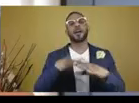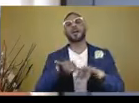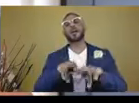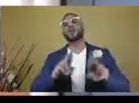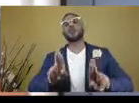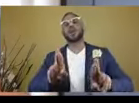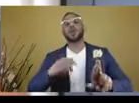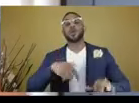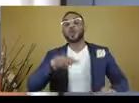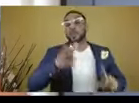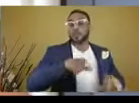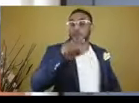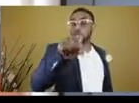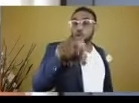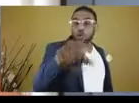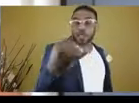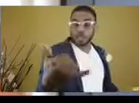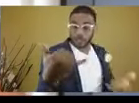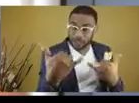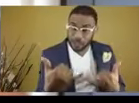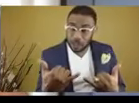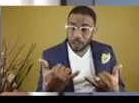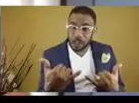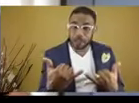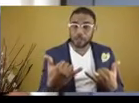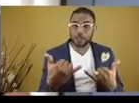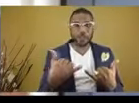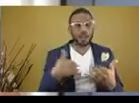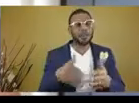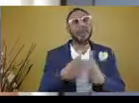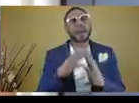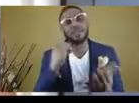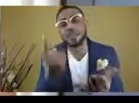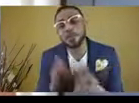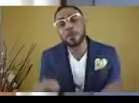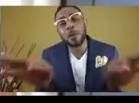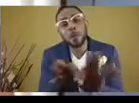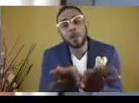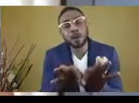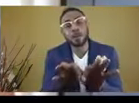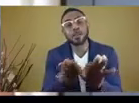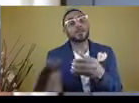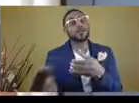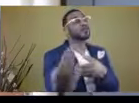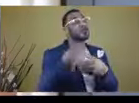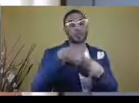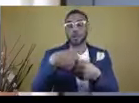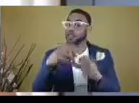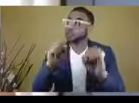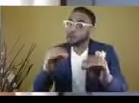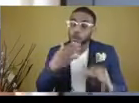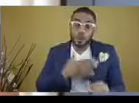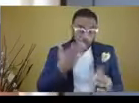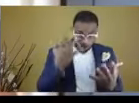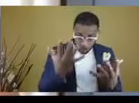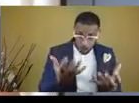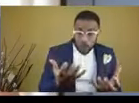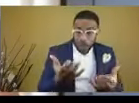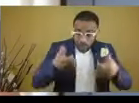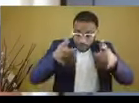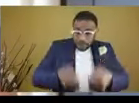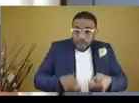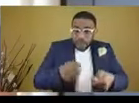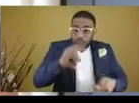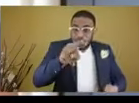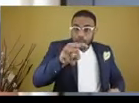we need from you today right now, this is the point where I ask you for something important, is to join us. So please, if you will, text mandate